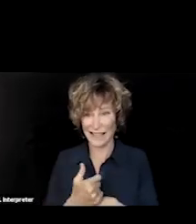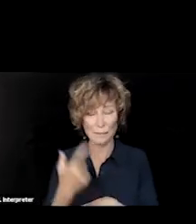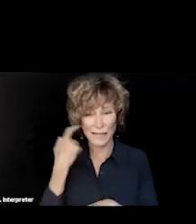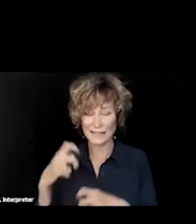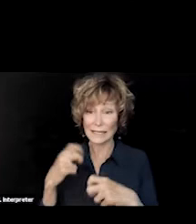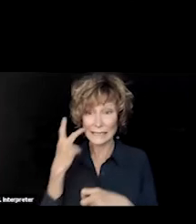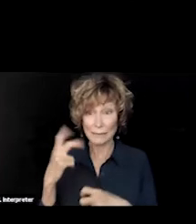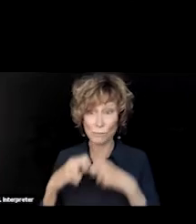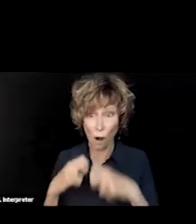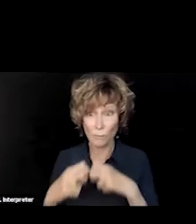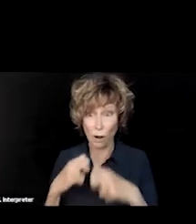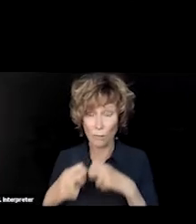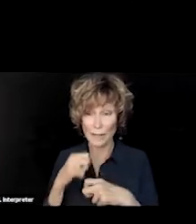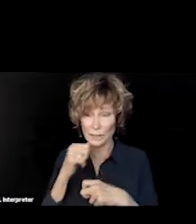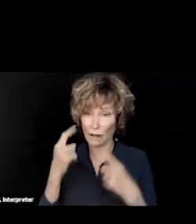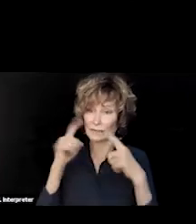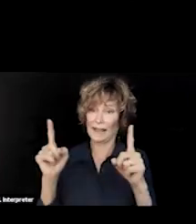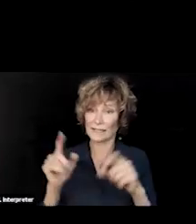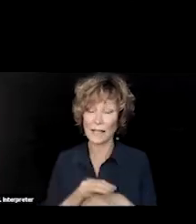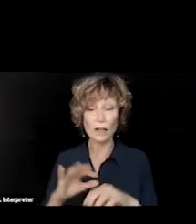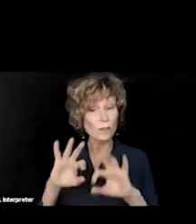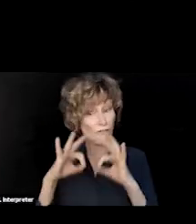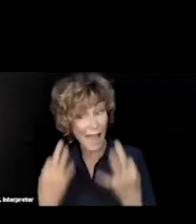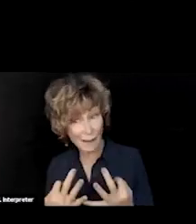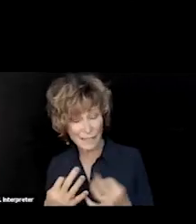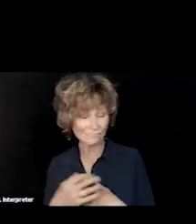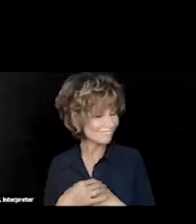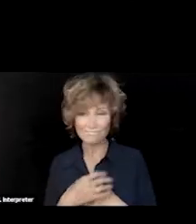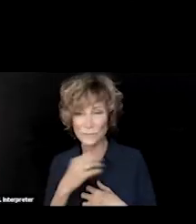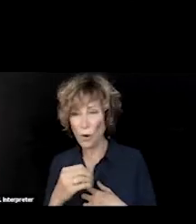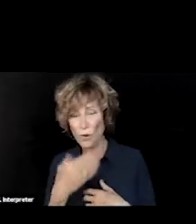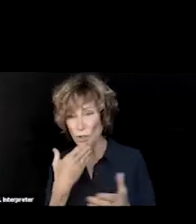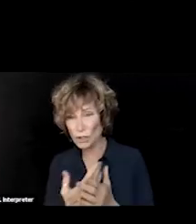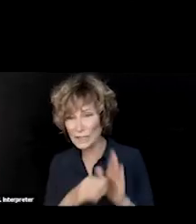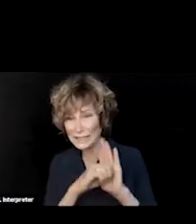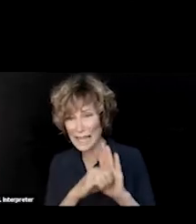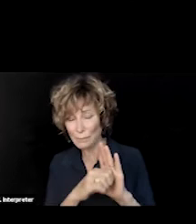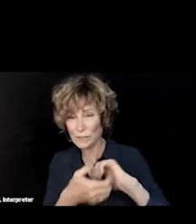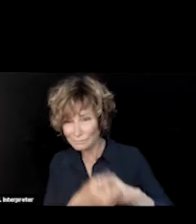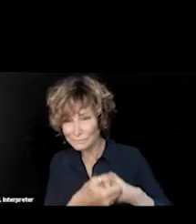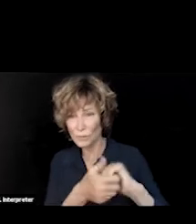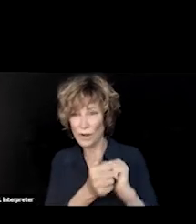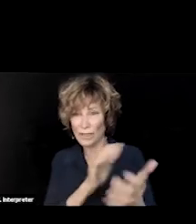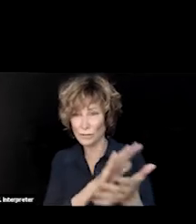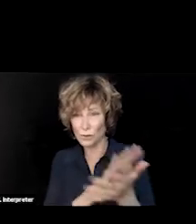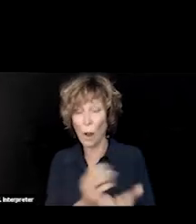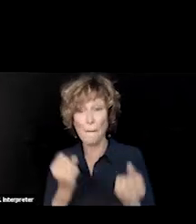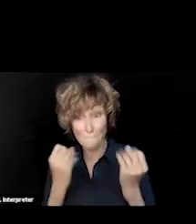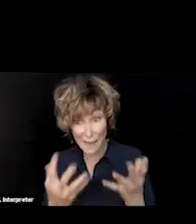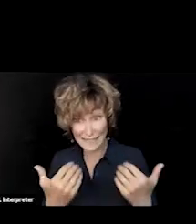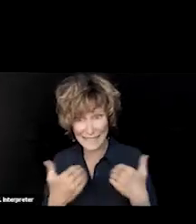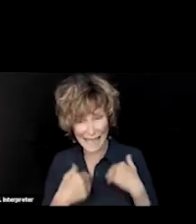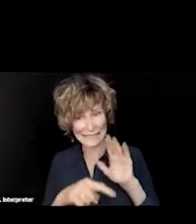present. The challenges for families include not having strong examples of family engagement, and many have had negative